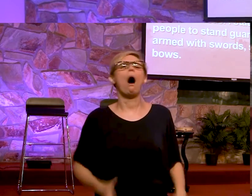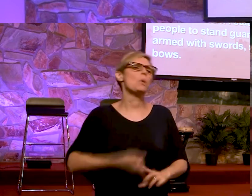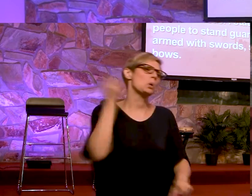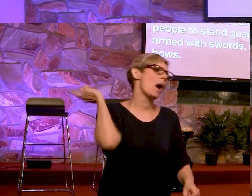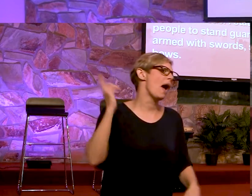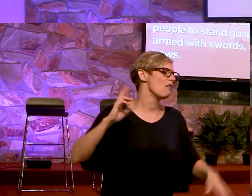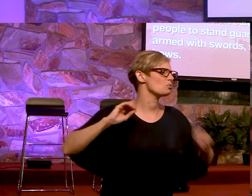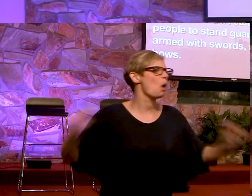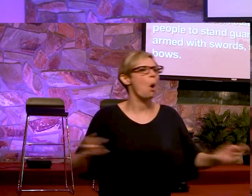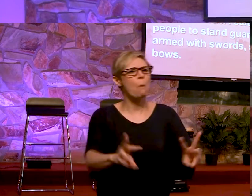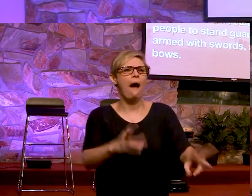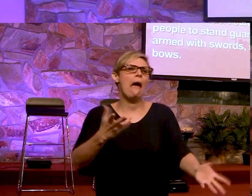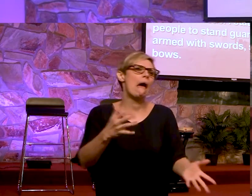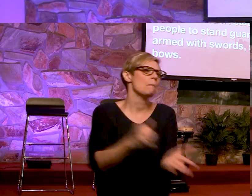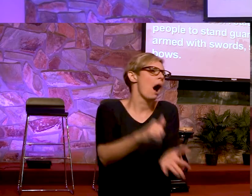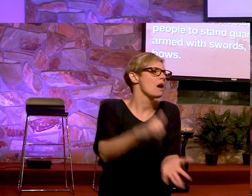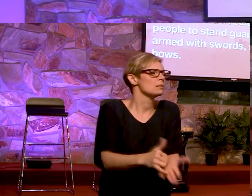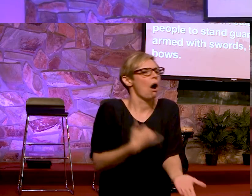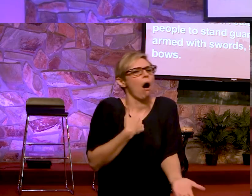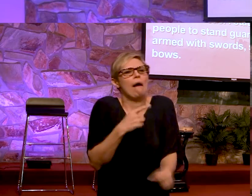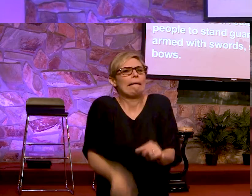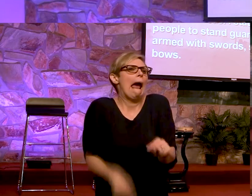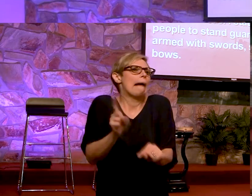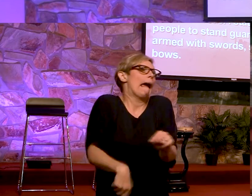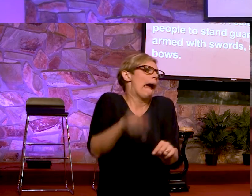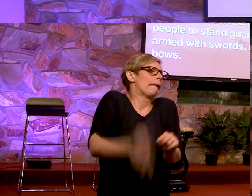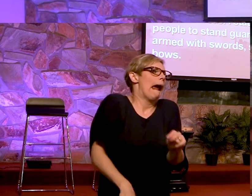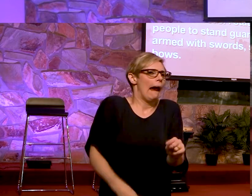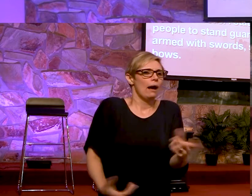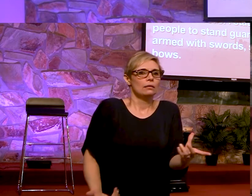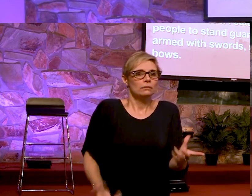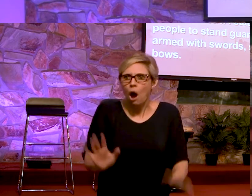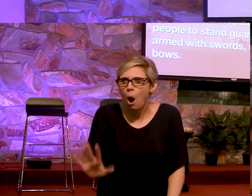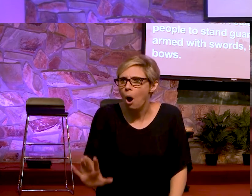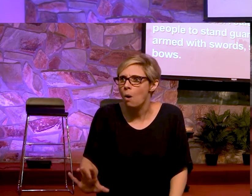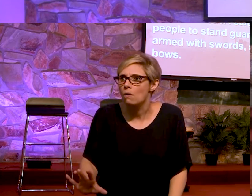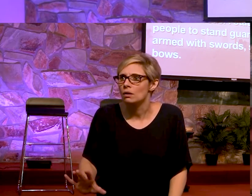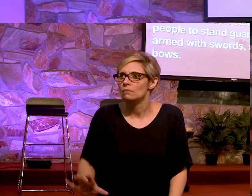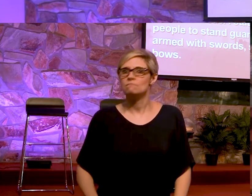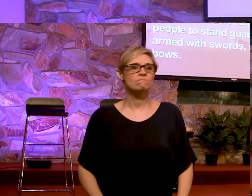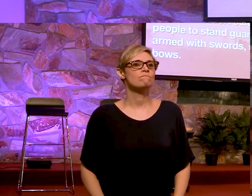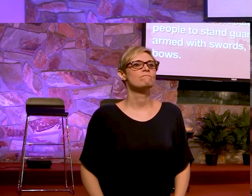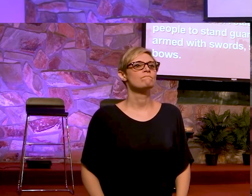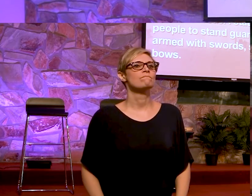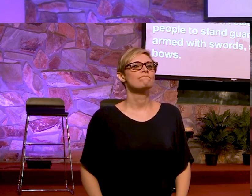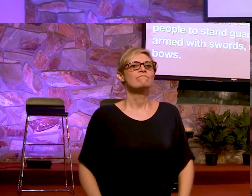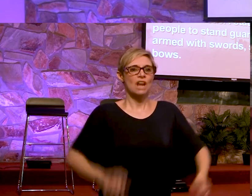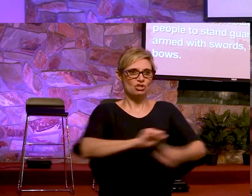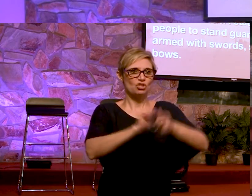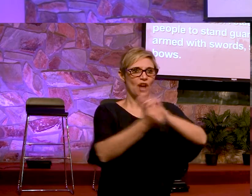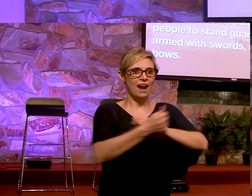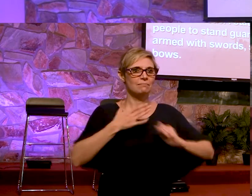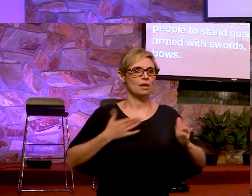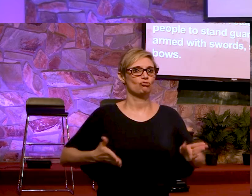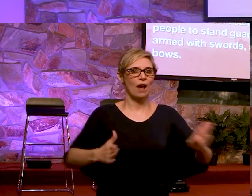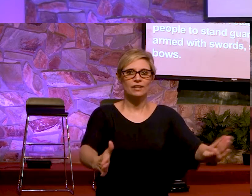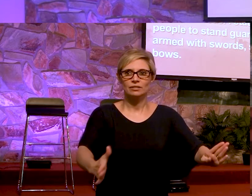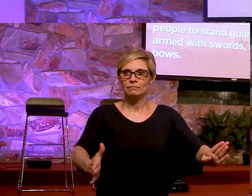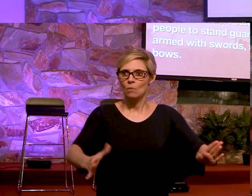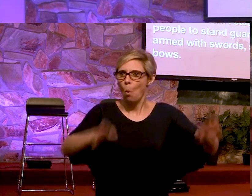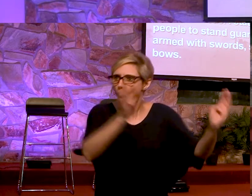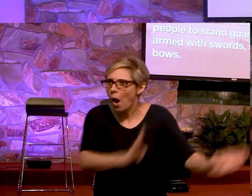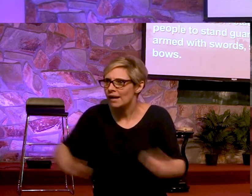there's no way, this is pointless, this is useless, this is a waste of our time. He says, no, I reorganized the people.